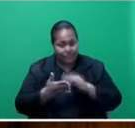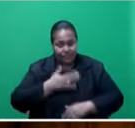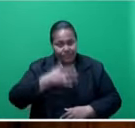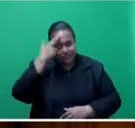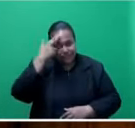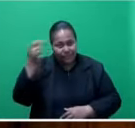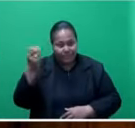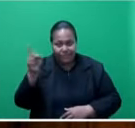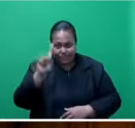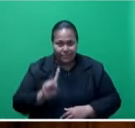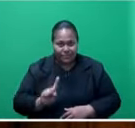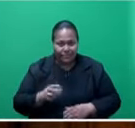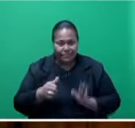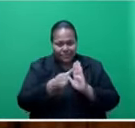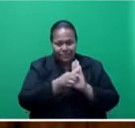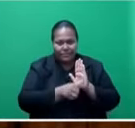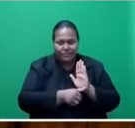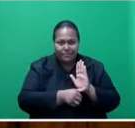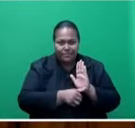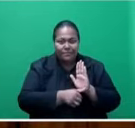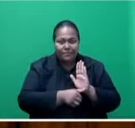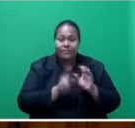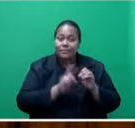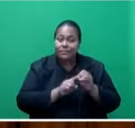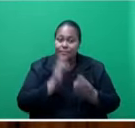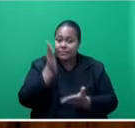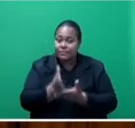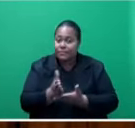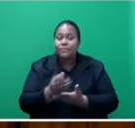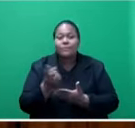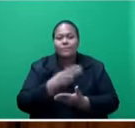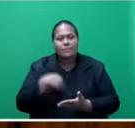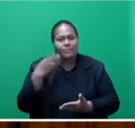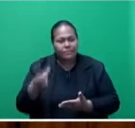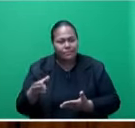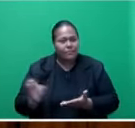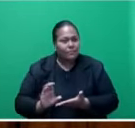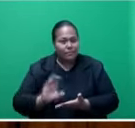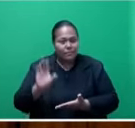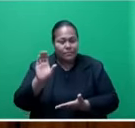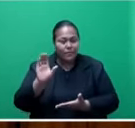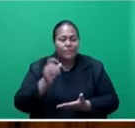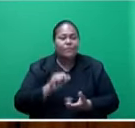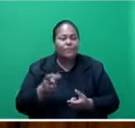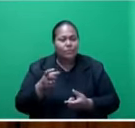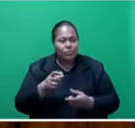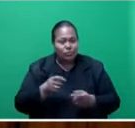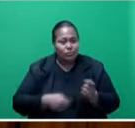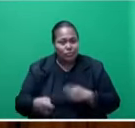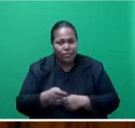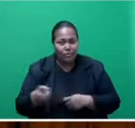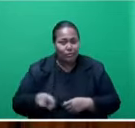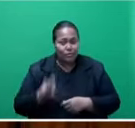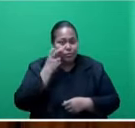order paper. And the question is directed to the Minister of Commerce, Trade, Tourism and Transport. Can the